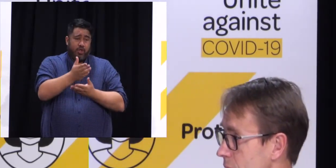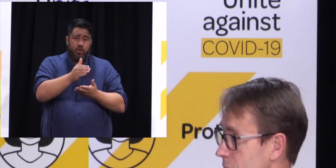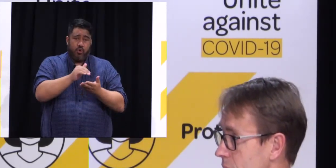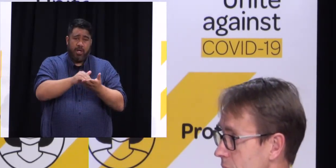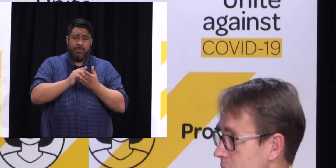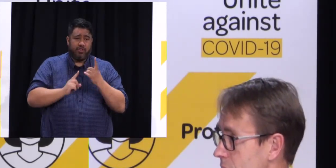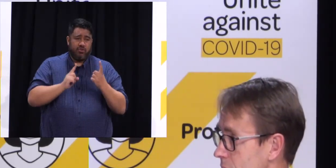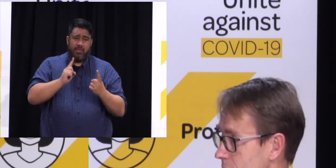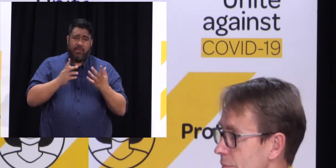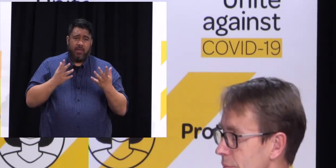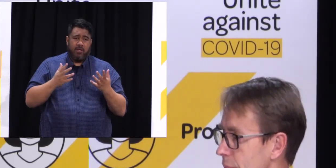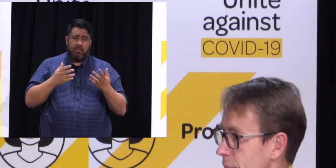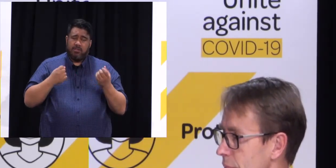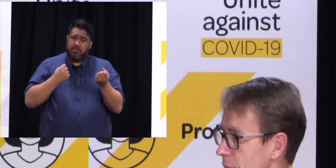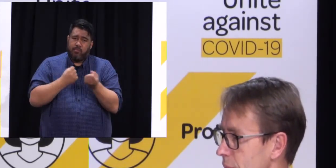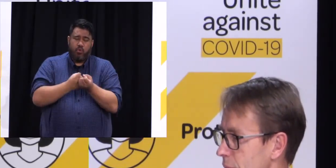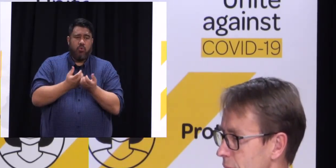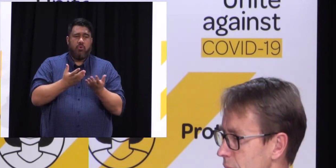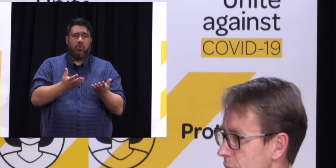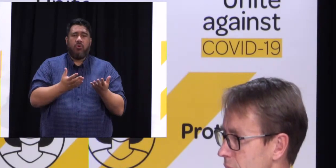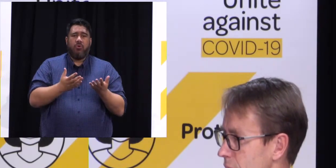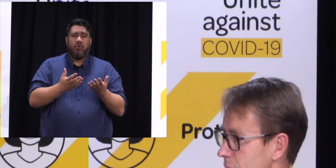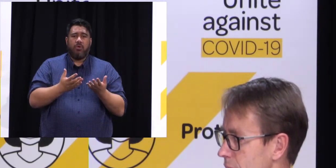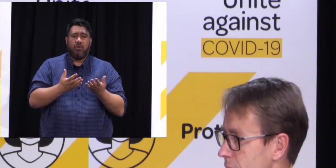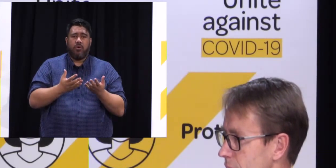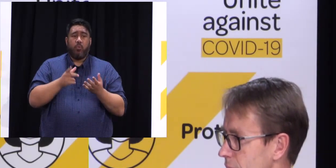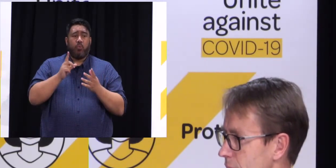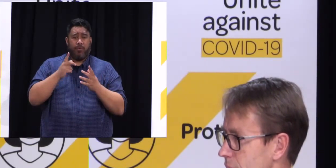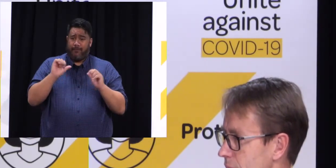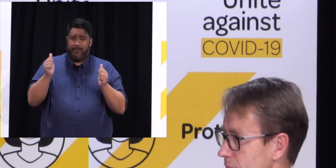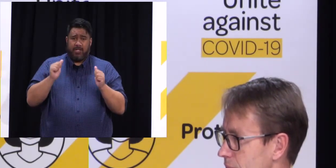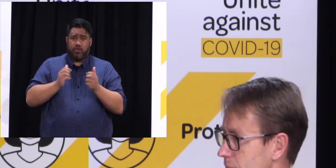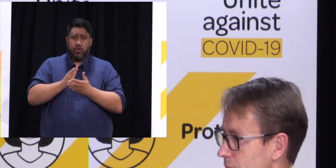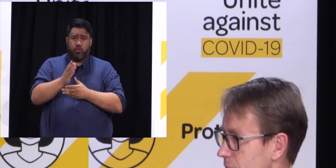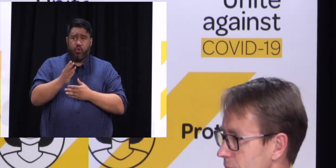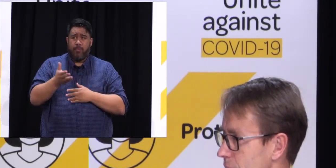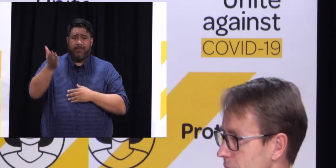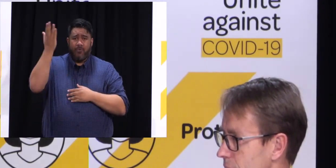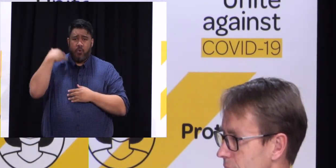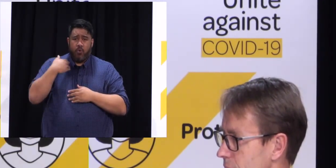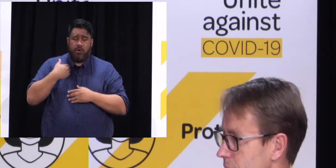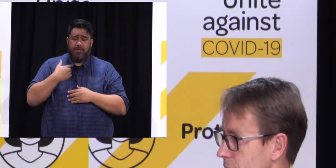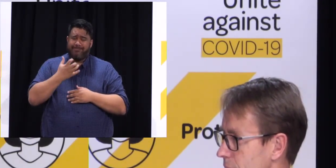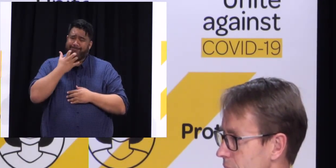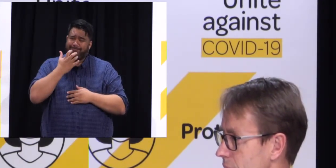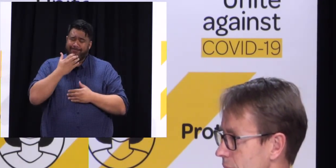we will do it again. So stay with it. I